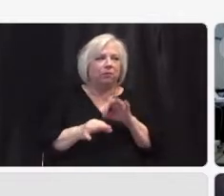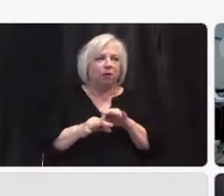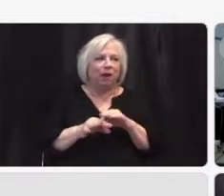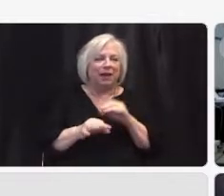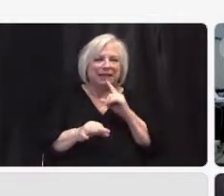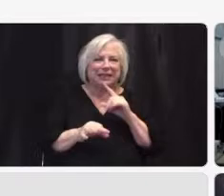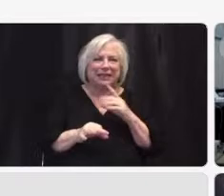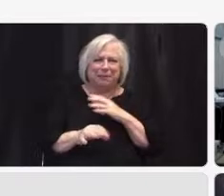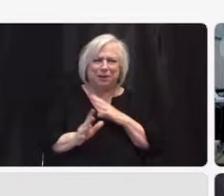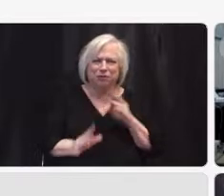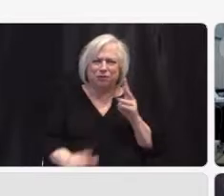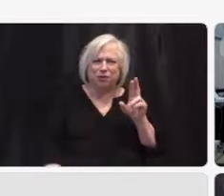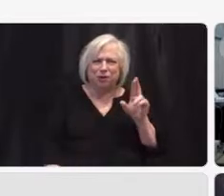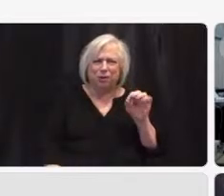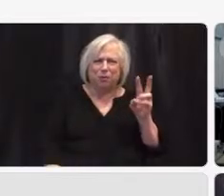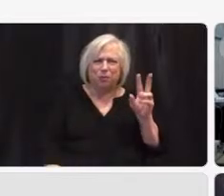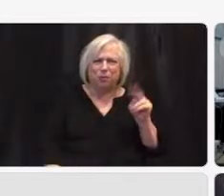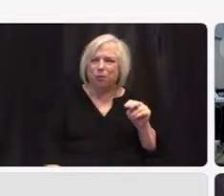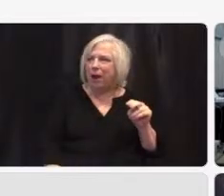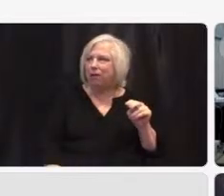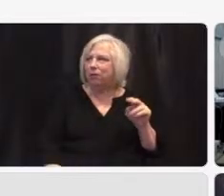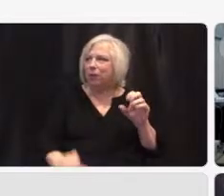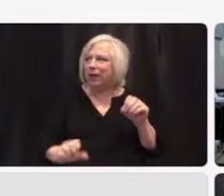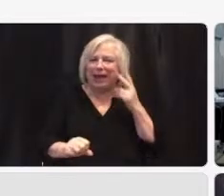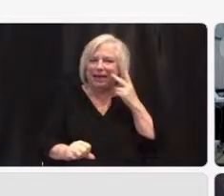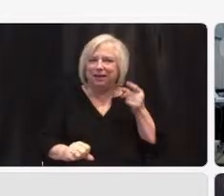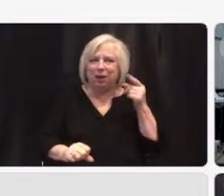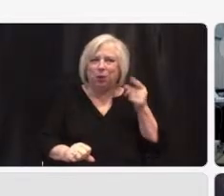roll, Commissioner Brown, you're not visual. There's no